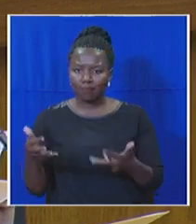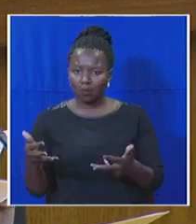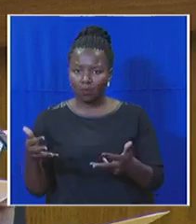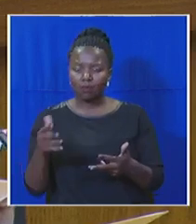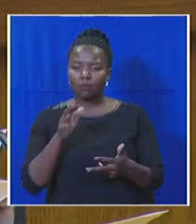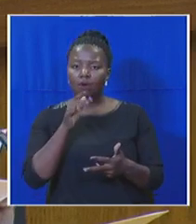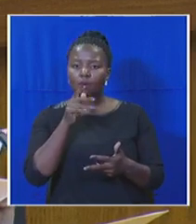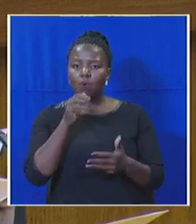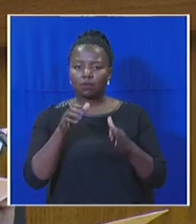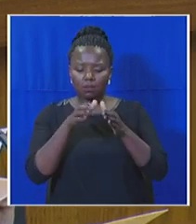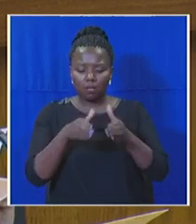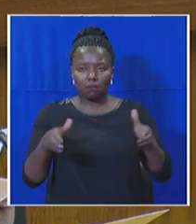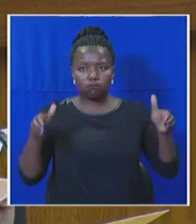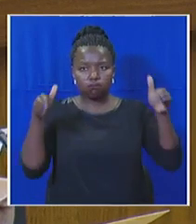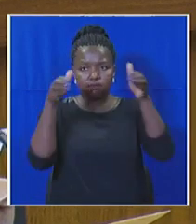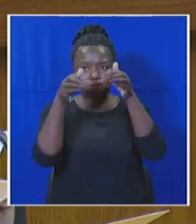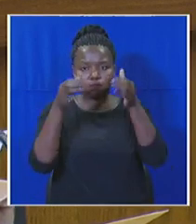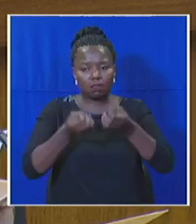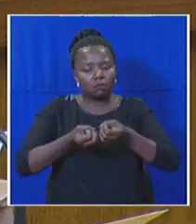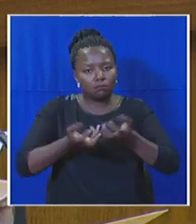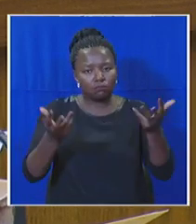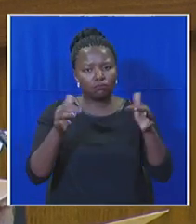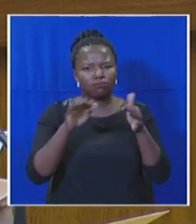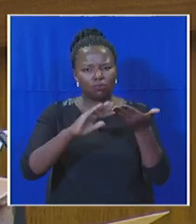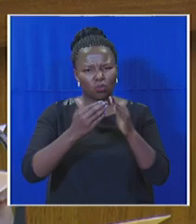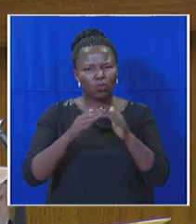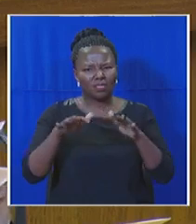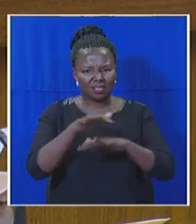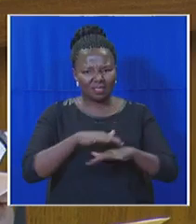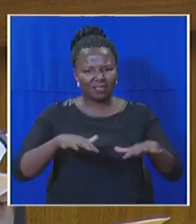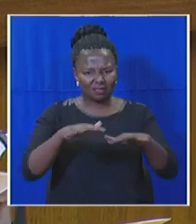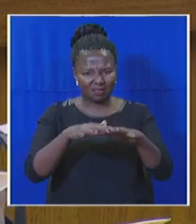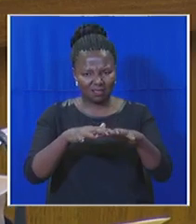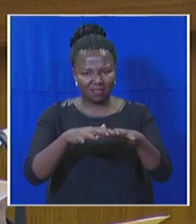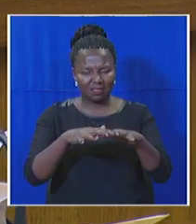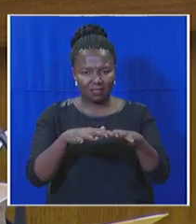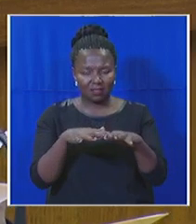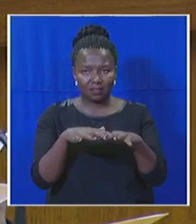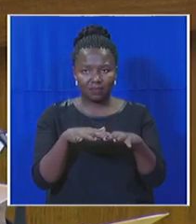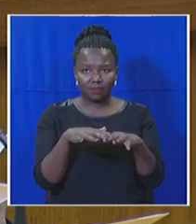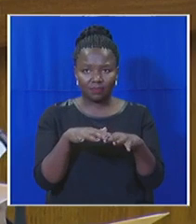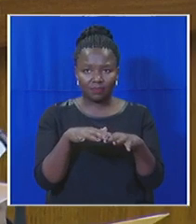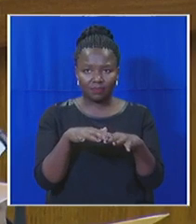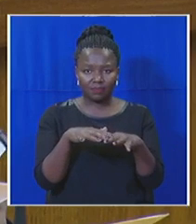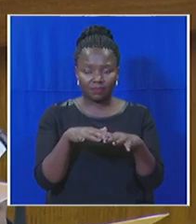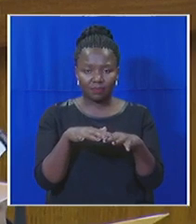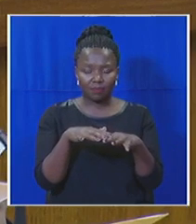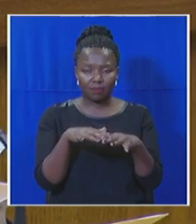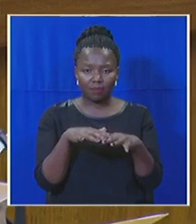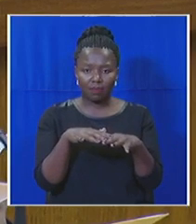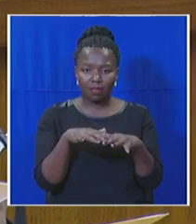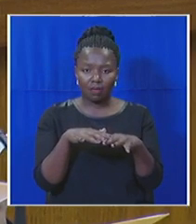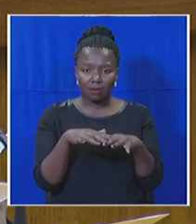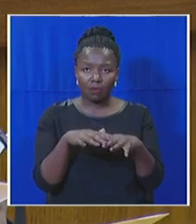water tankers for use in the distribution of water to affected